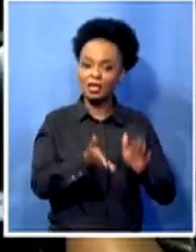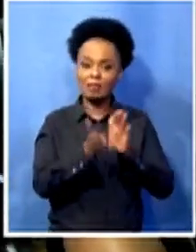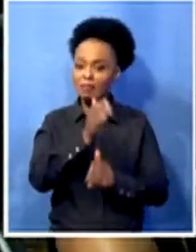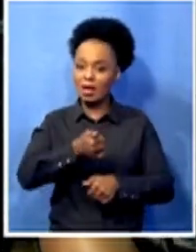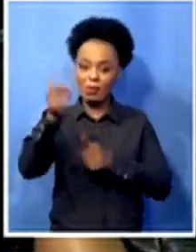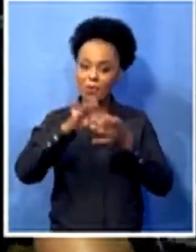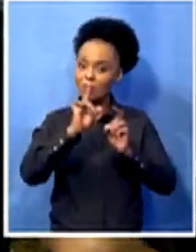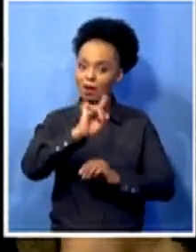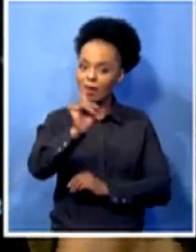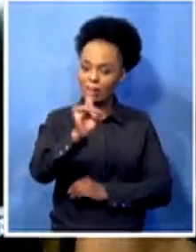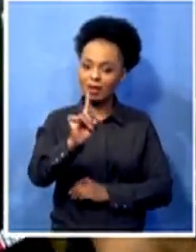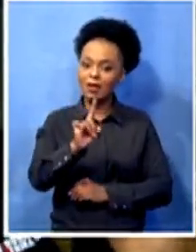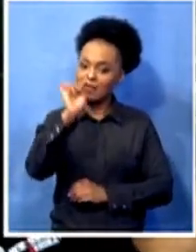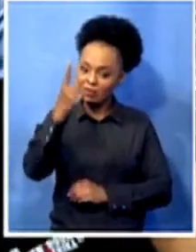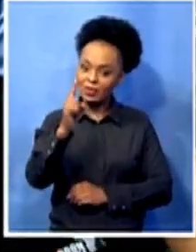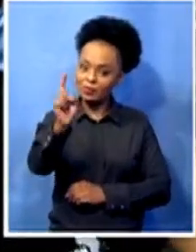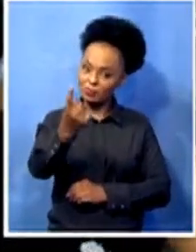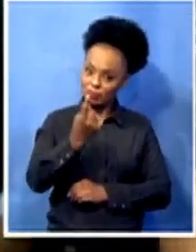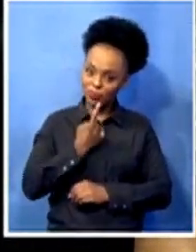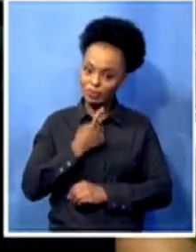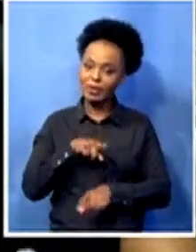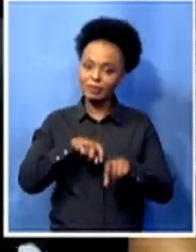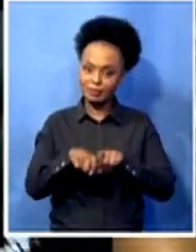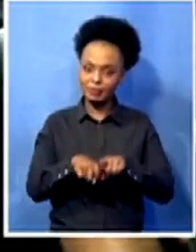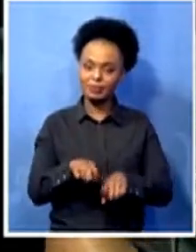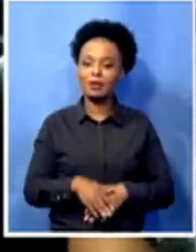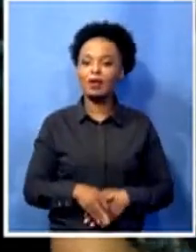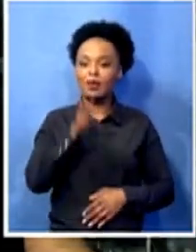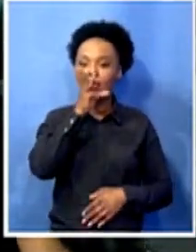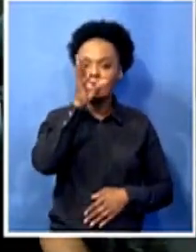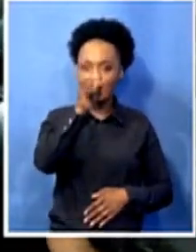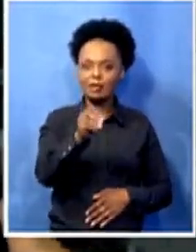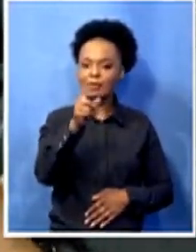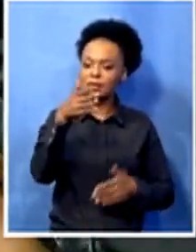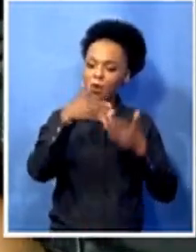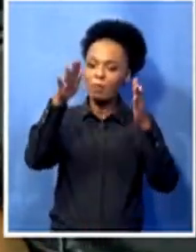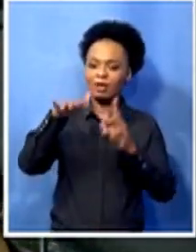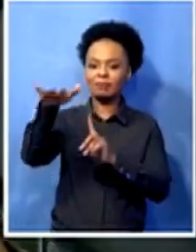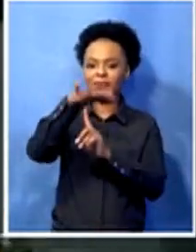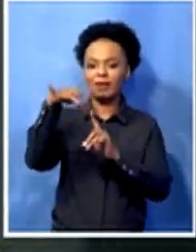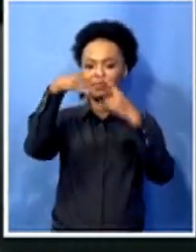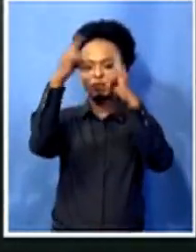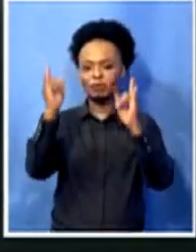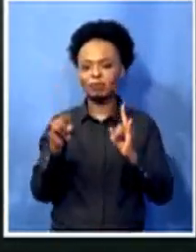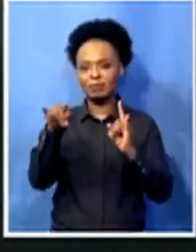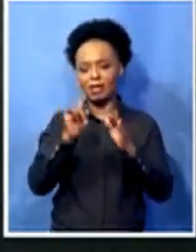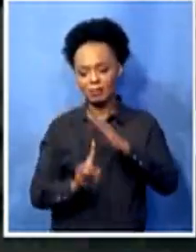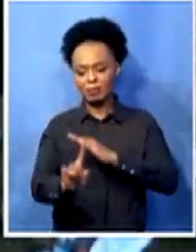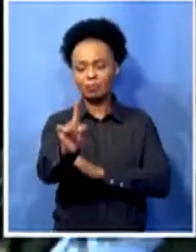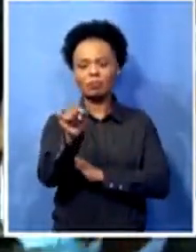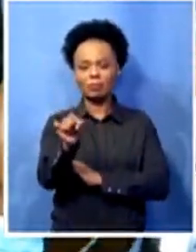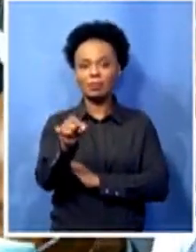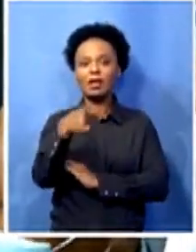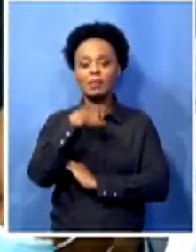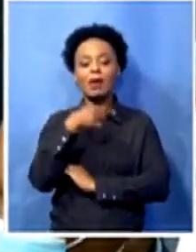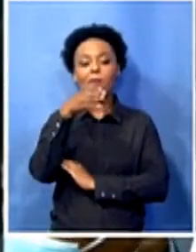ukuthi banivulele indawo nikhuphuke nibe khona la ngizoba khona mina. Sengiyanibona